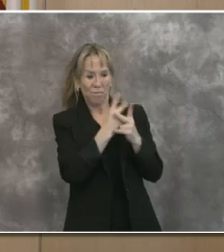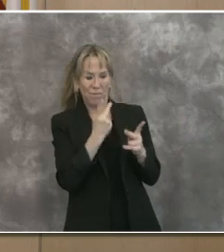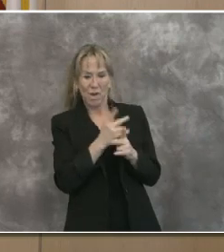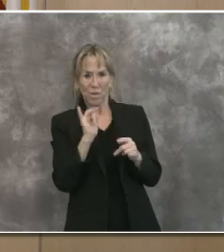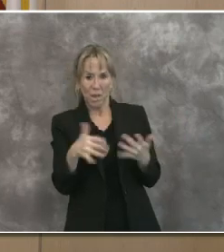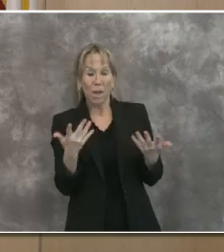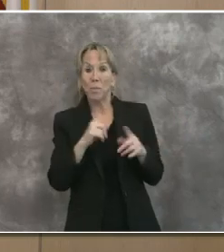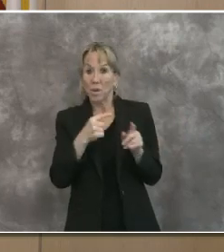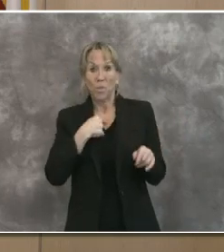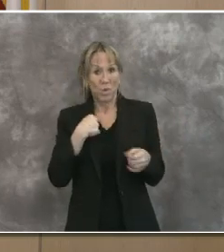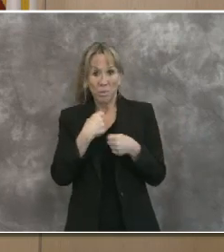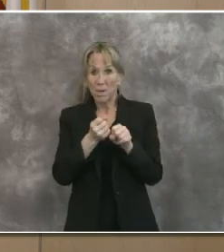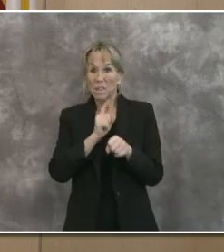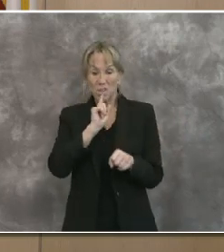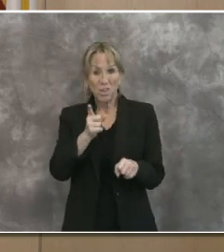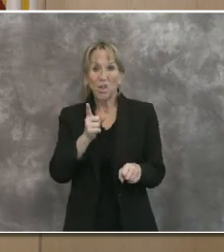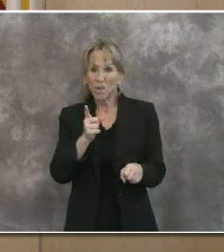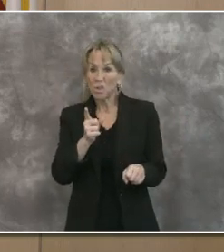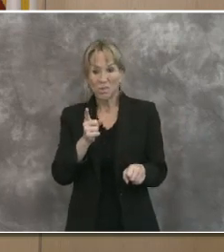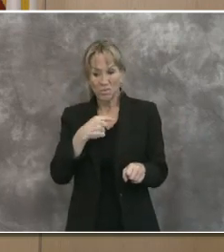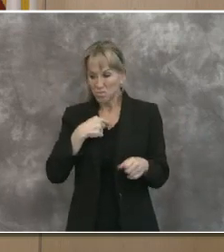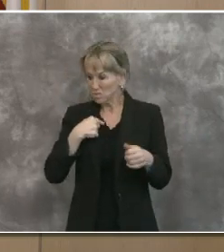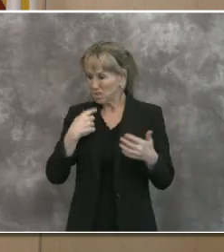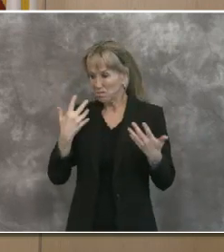do to ensure that we are putting